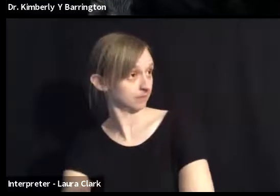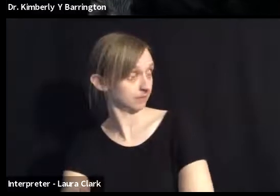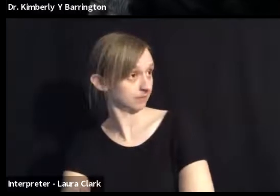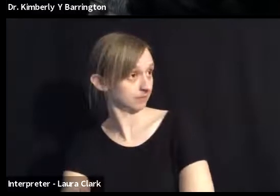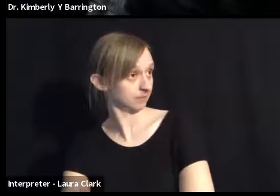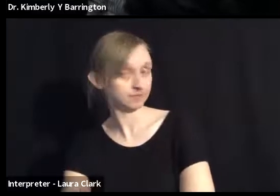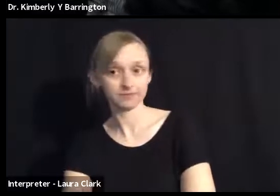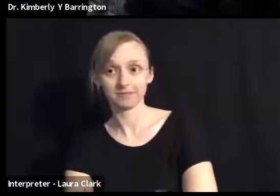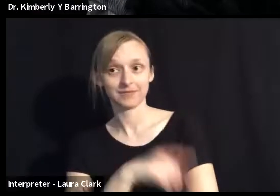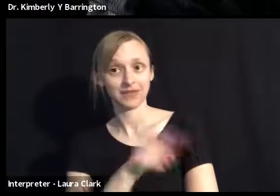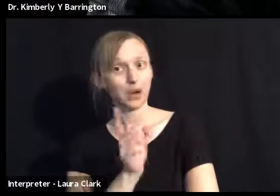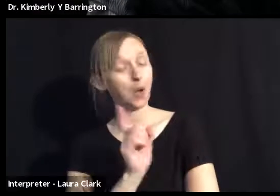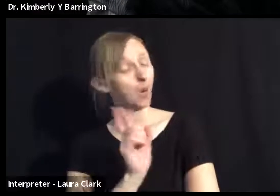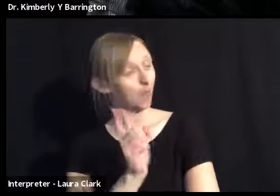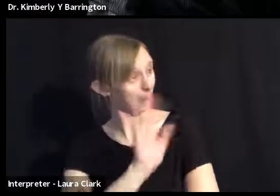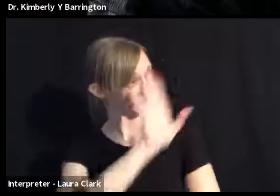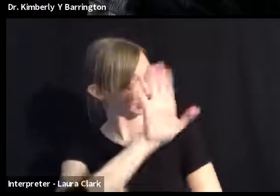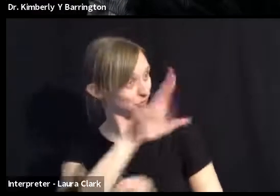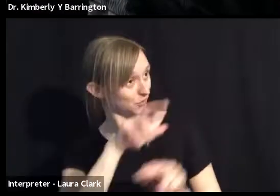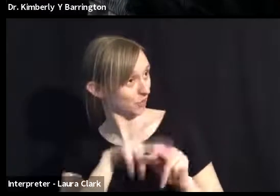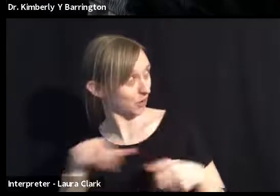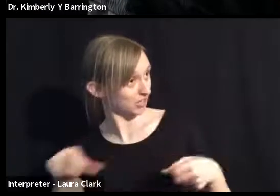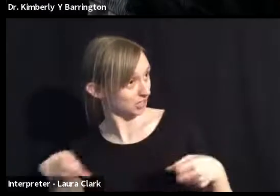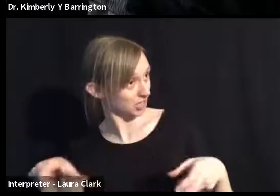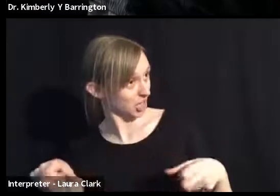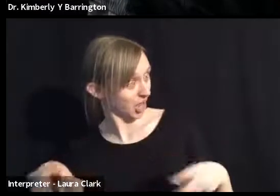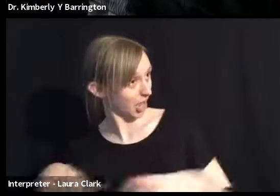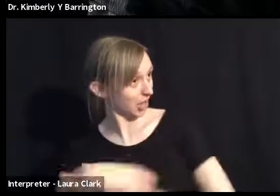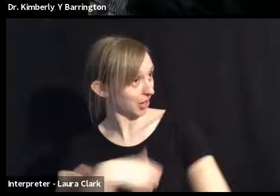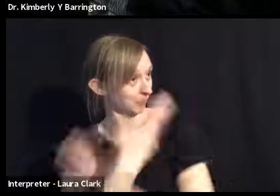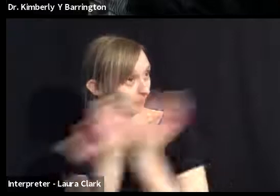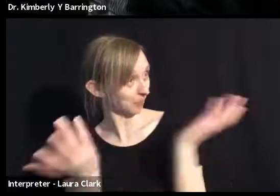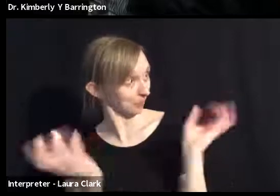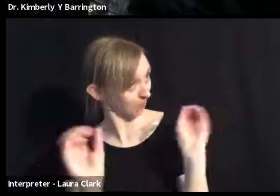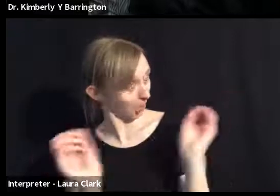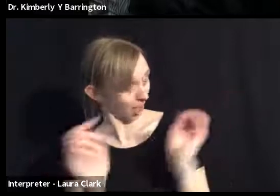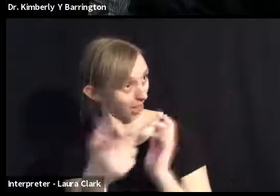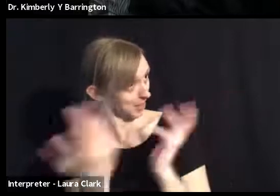Where's your chair? Where's your chair?